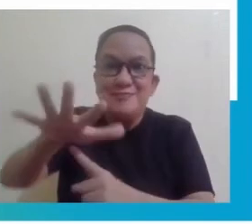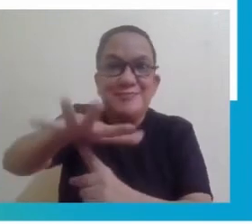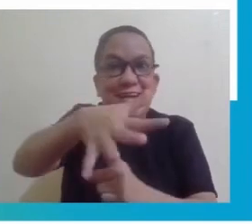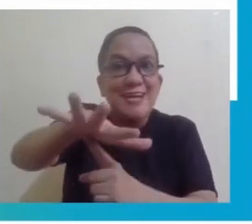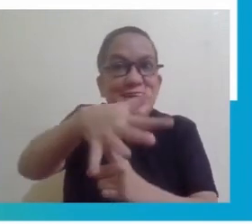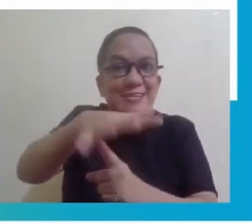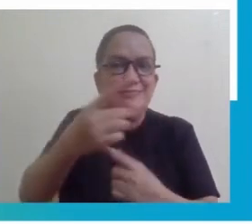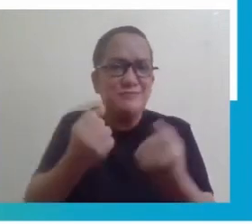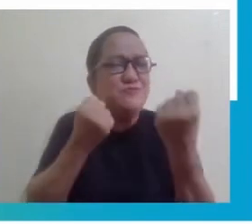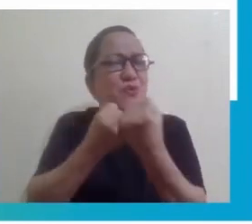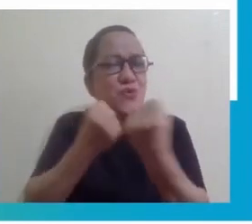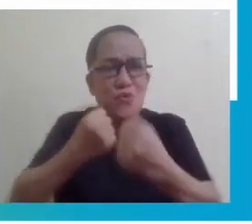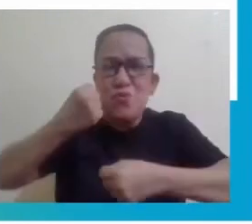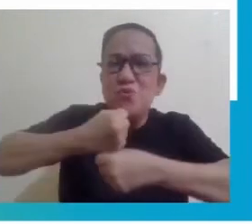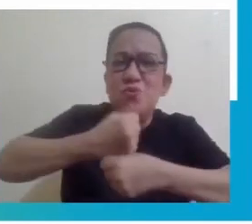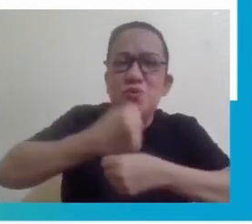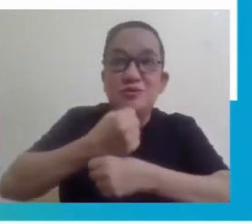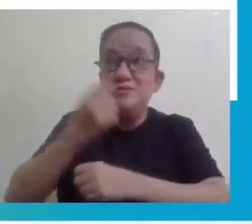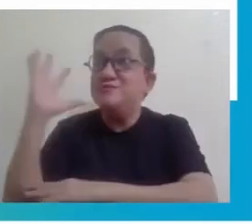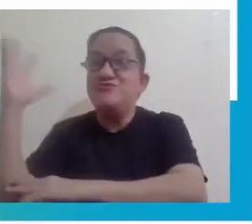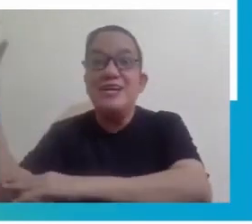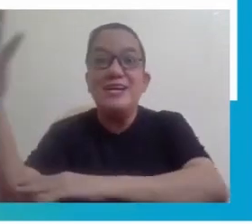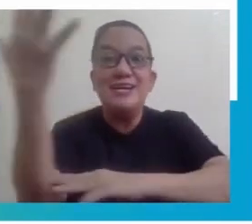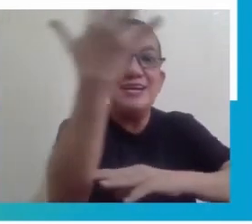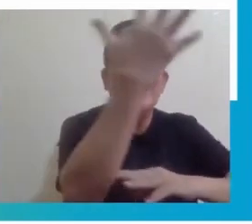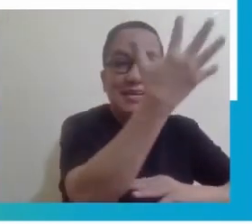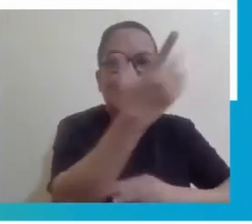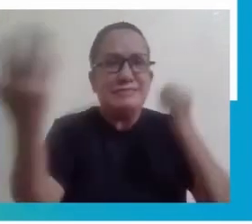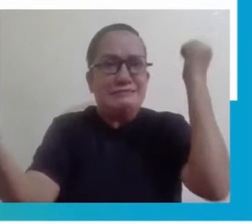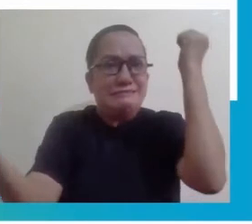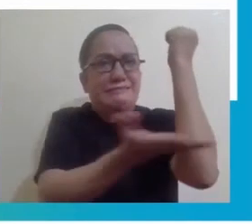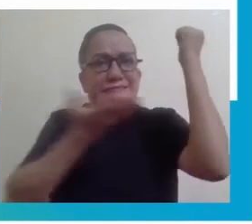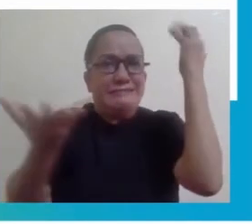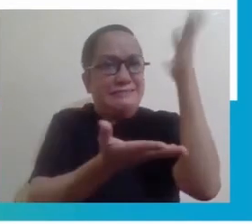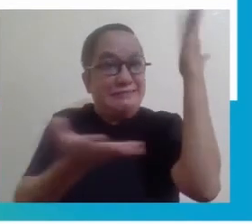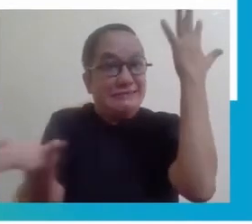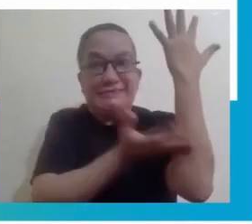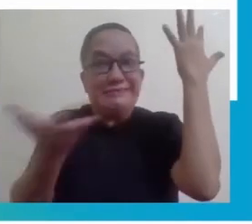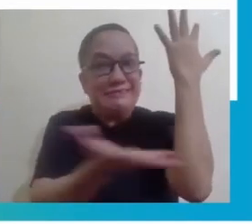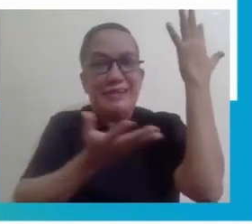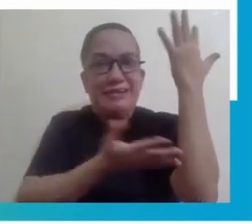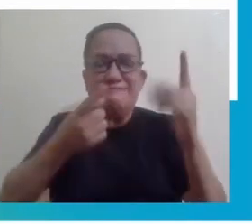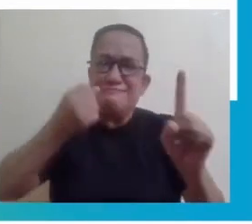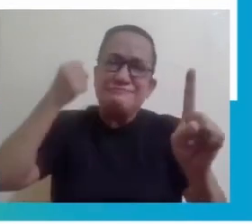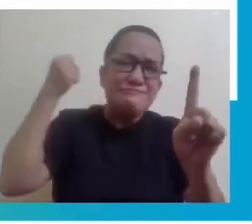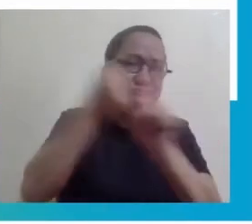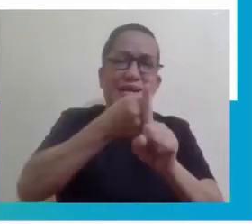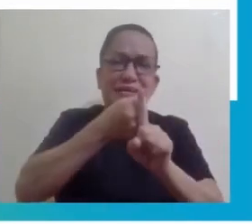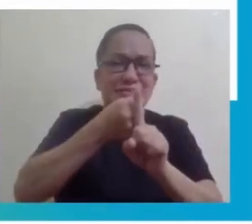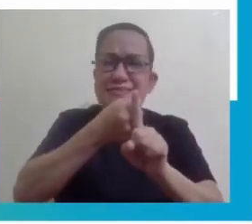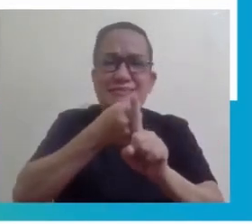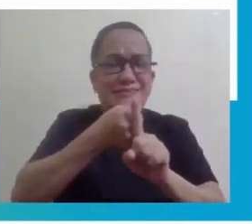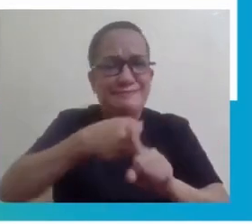Deforestation is also a major contributor to global carbon emissions, and the region is moving far too slowly to reduce its reliance